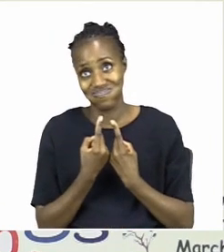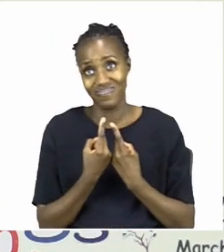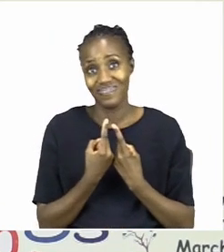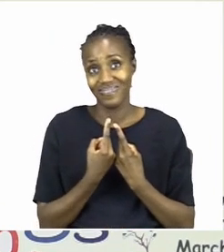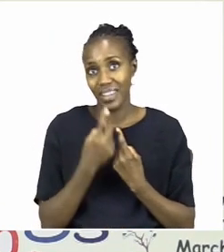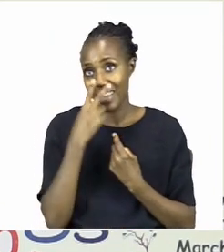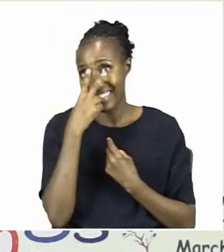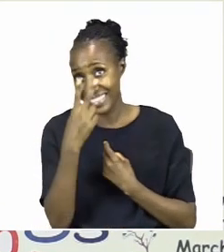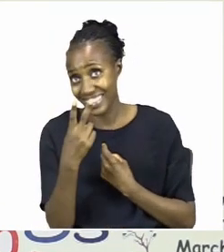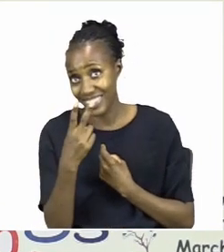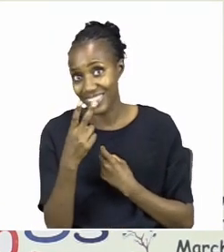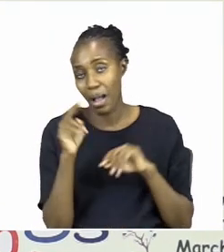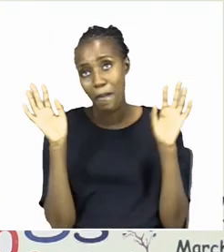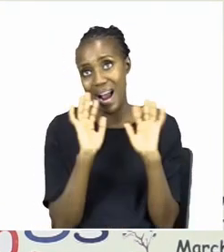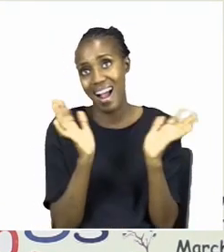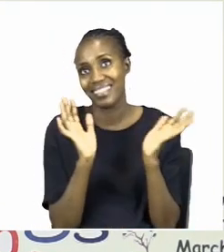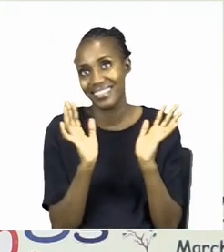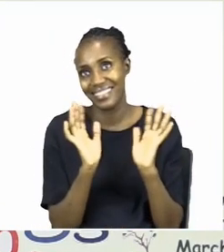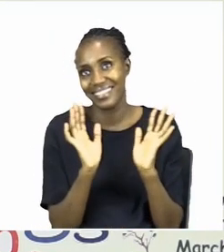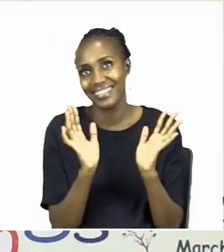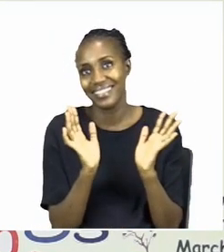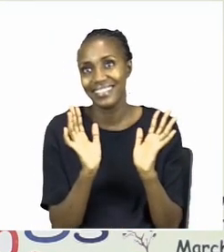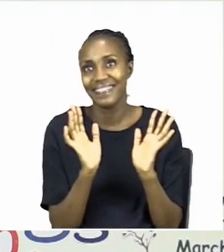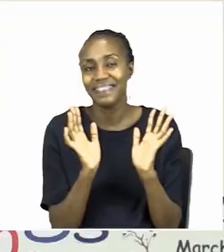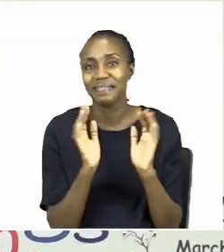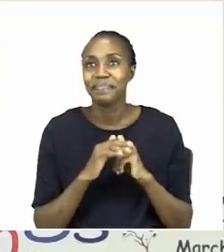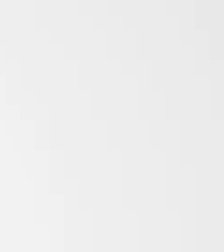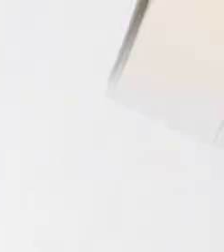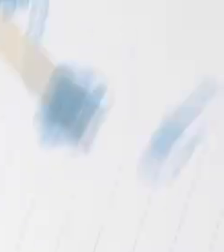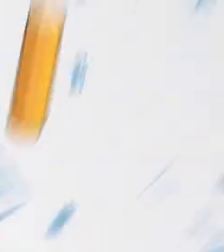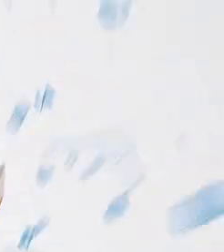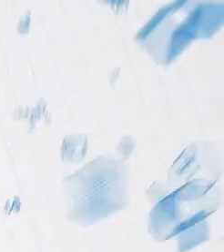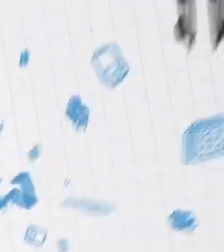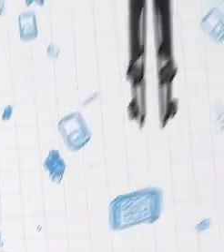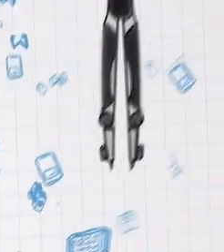we'll see you next time. Goodbye!